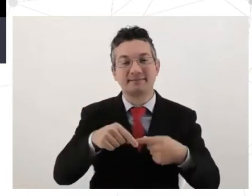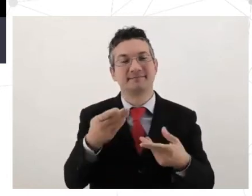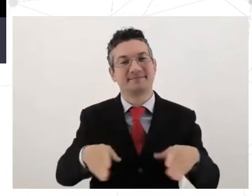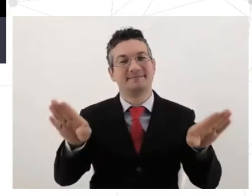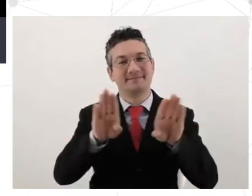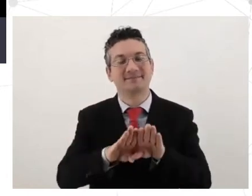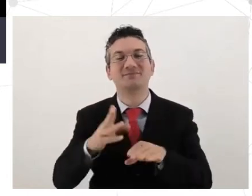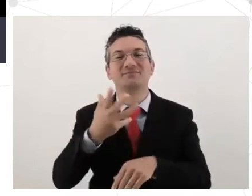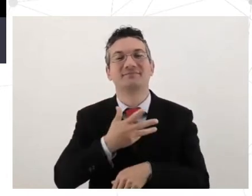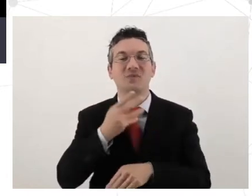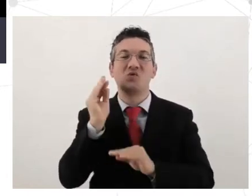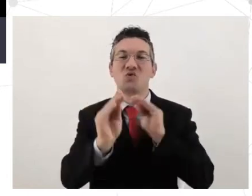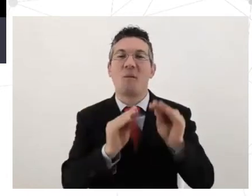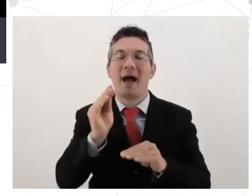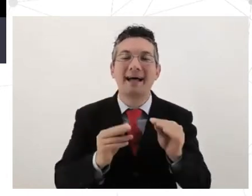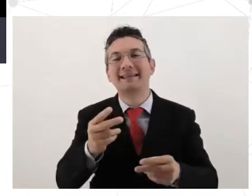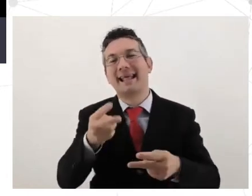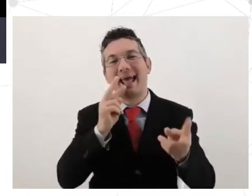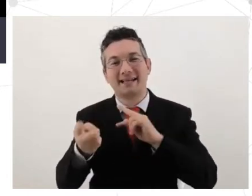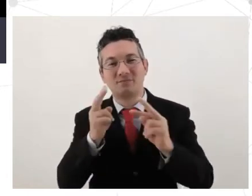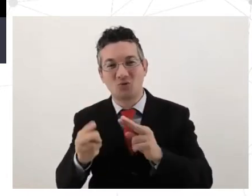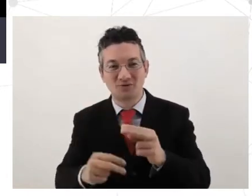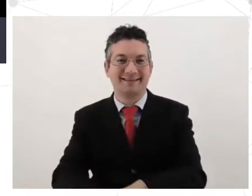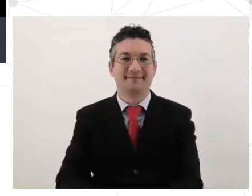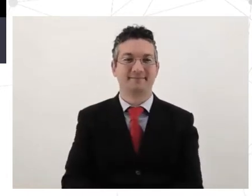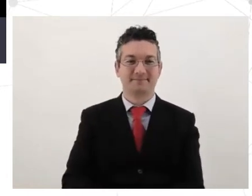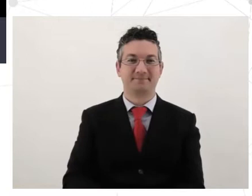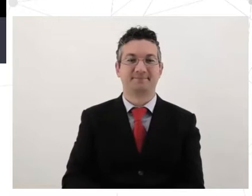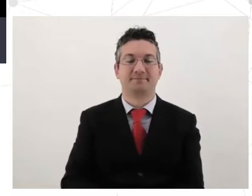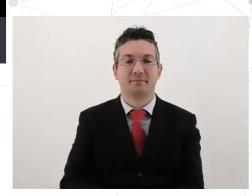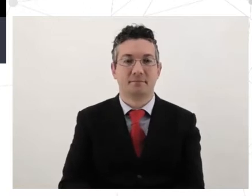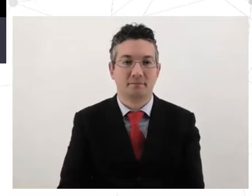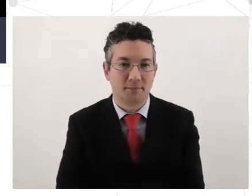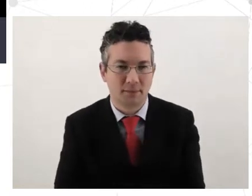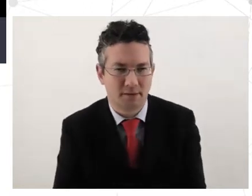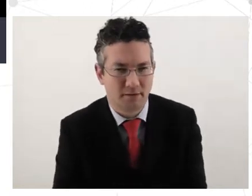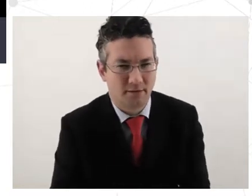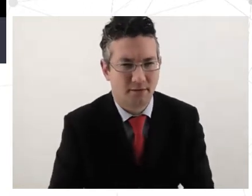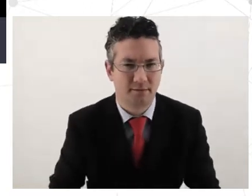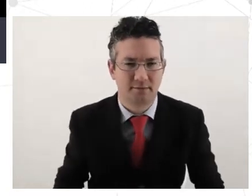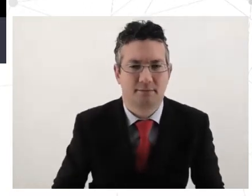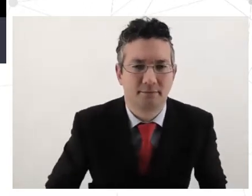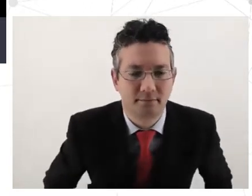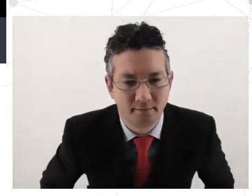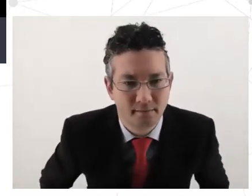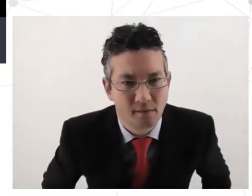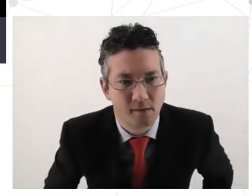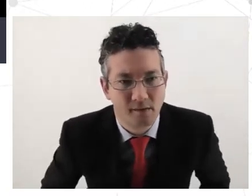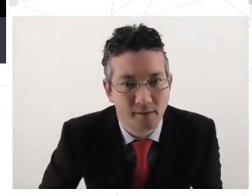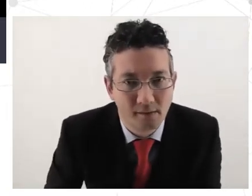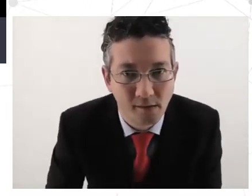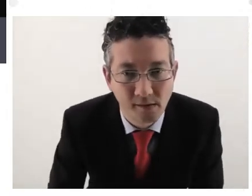It's essentially an explorable 3D sound map of any destination you want to explore, and it really puts the world at your fingertips.